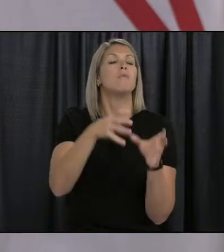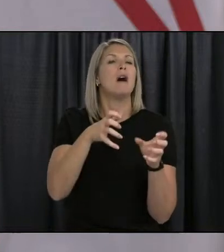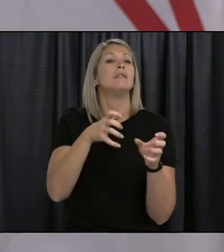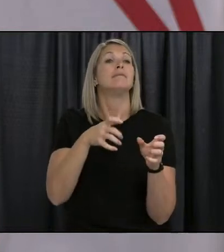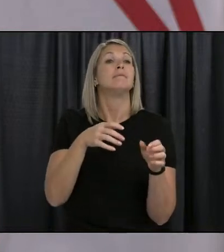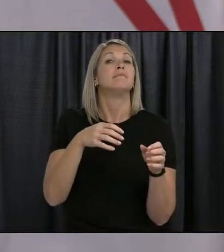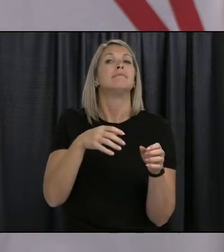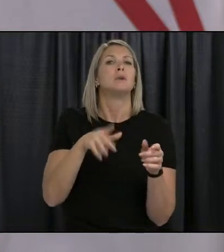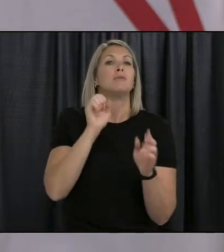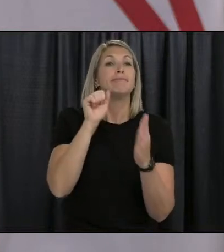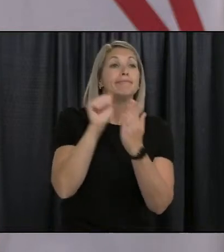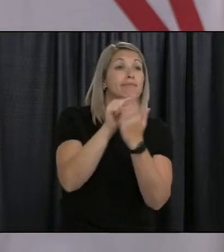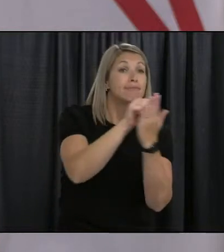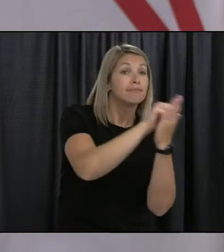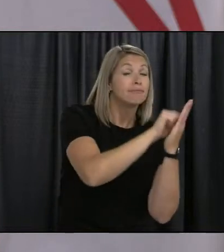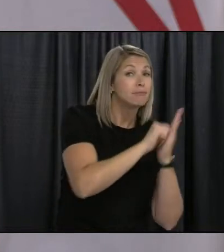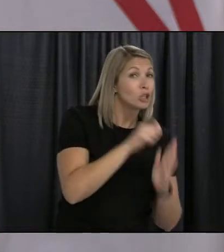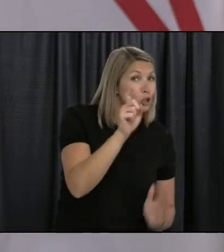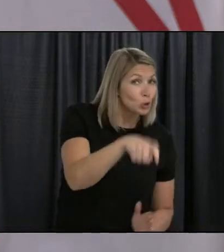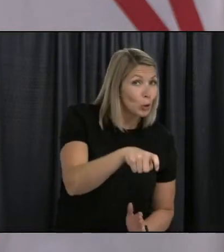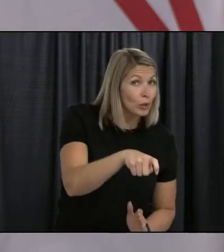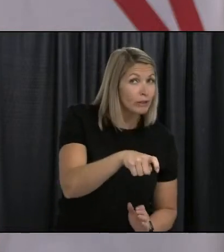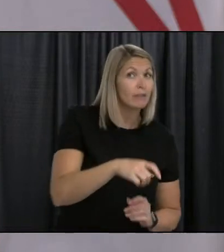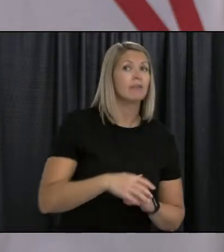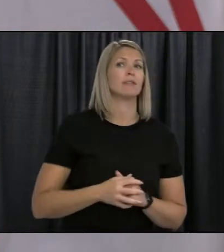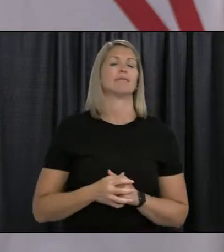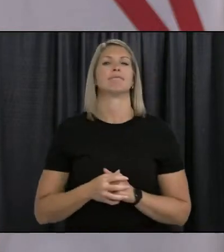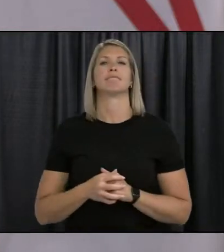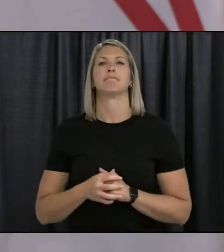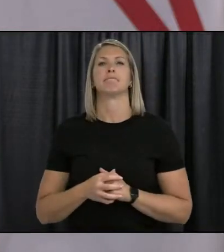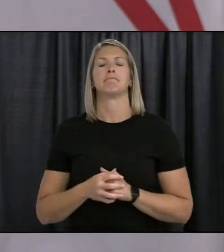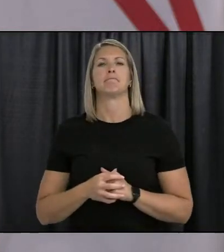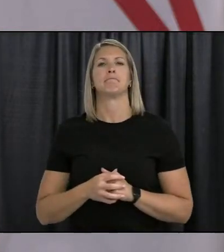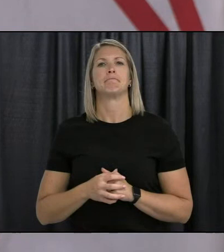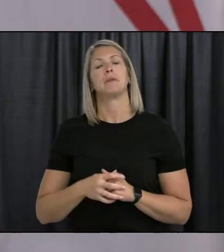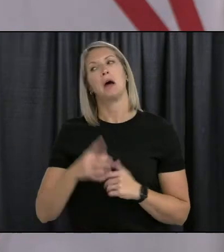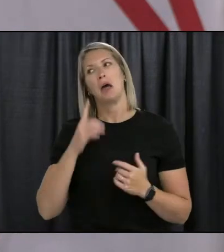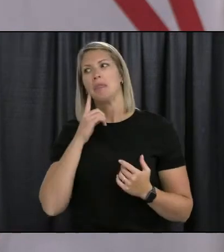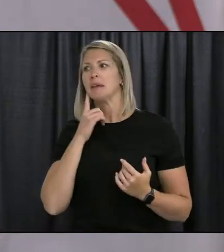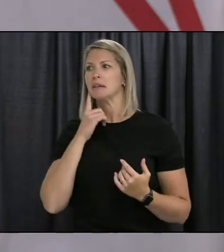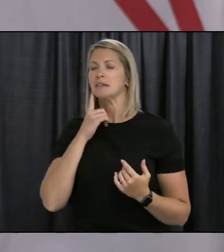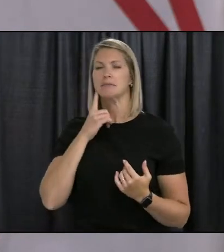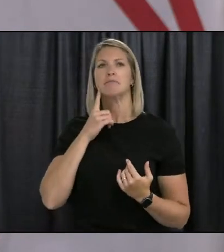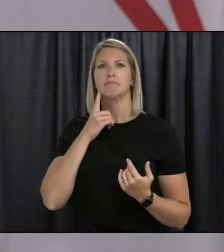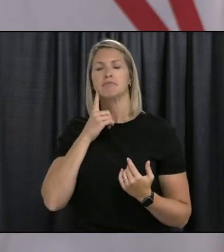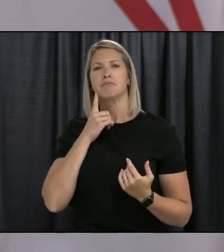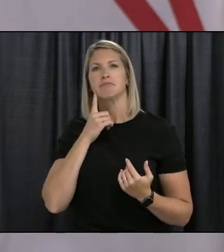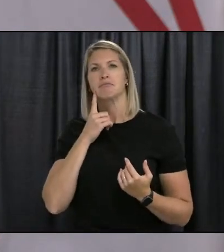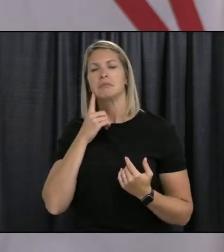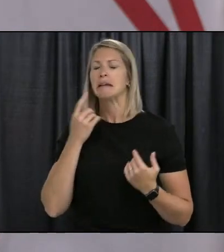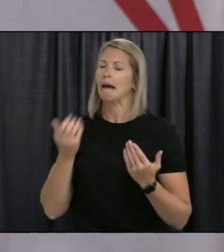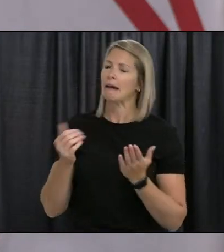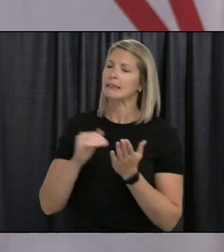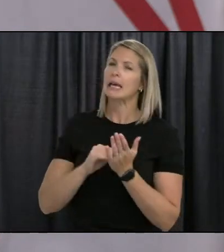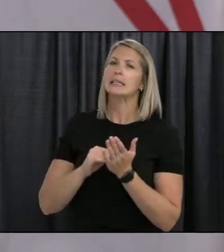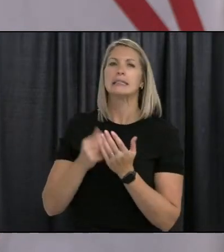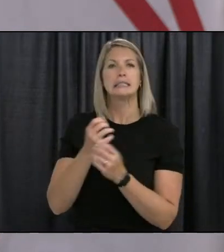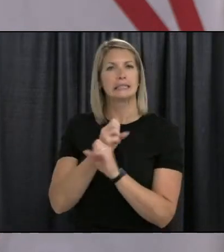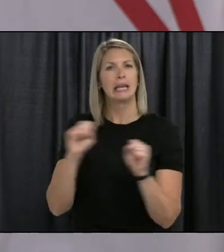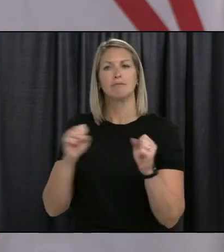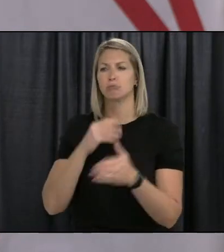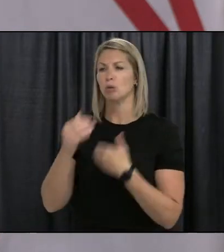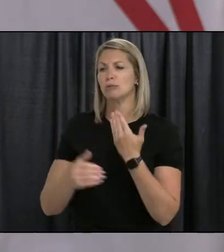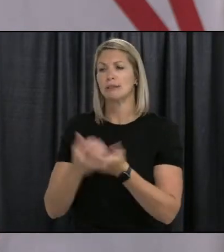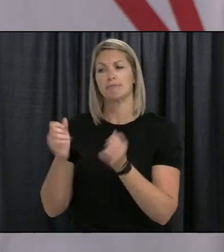Fitzgerald? So I think, given our prevalence at the moment, there are measures that can be put in place to make this